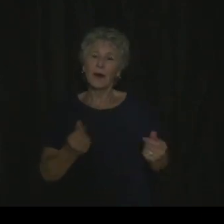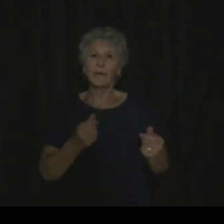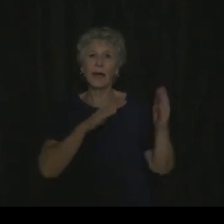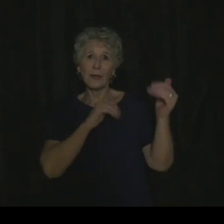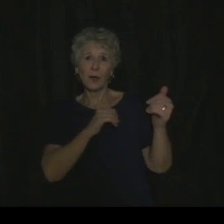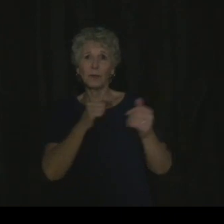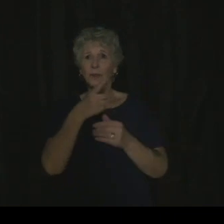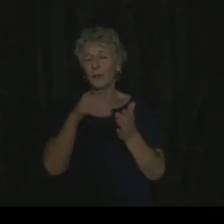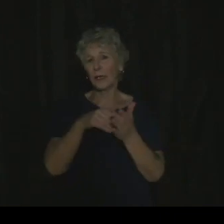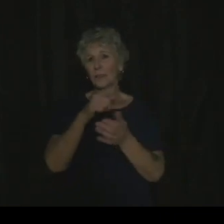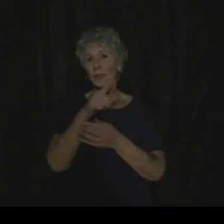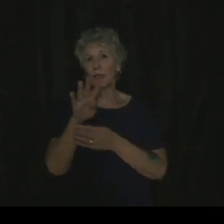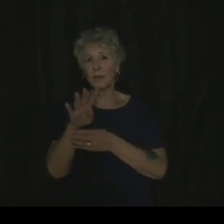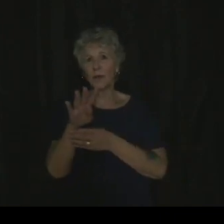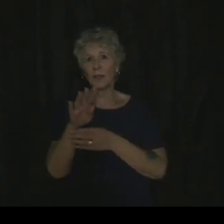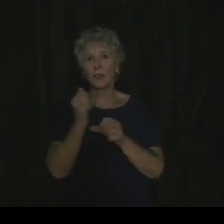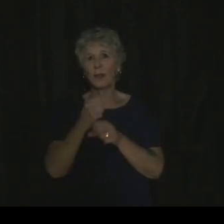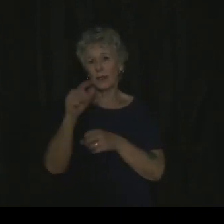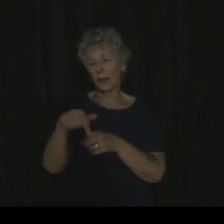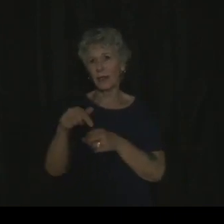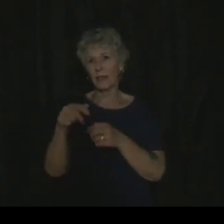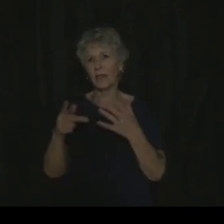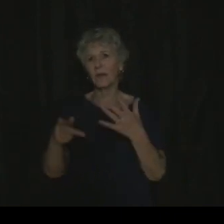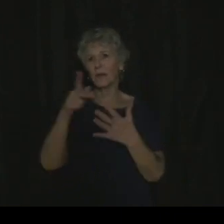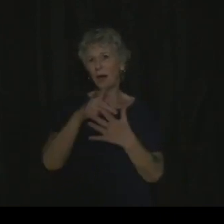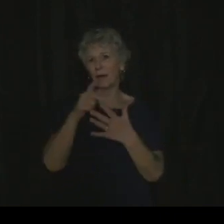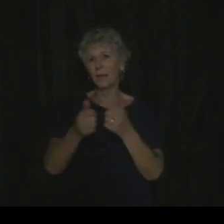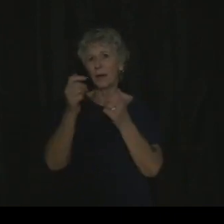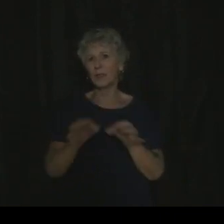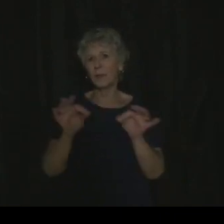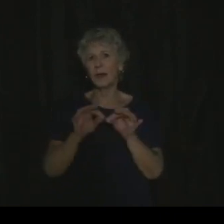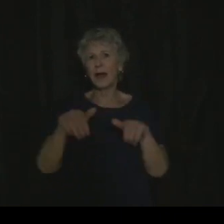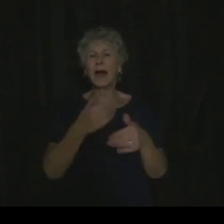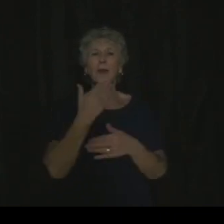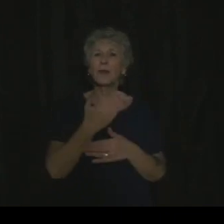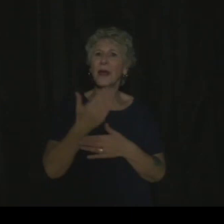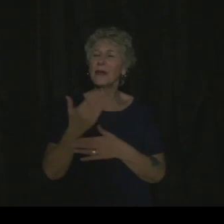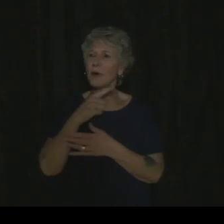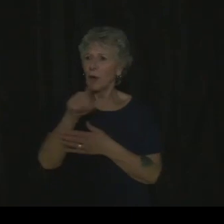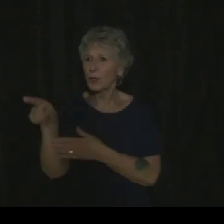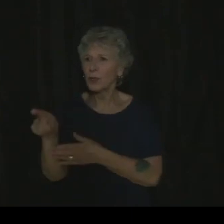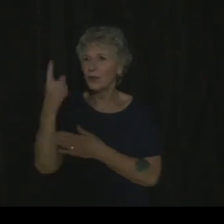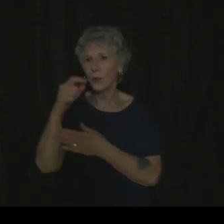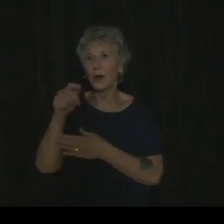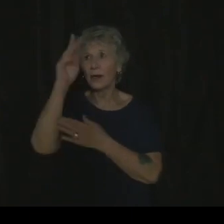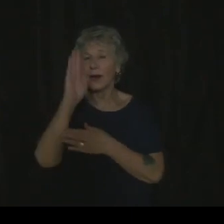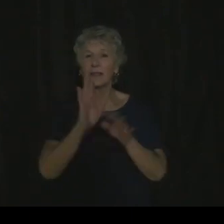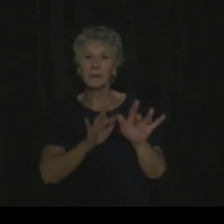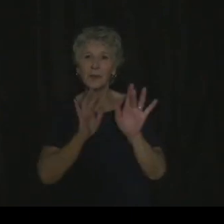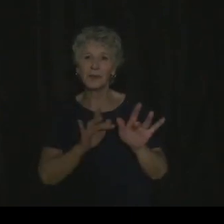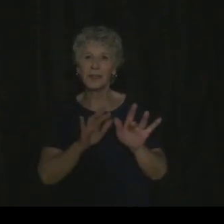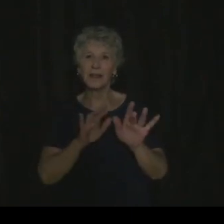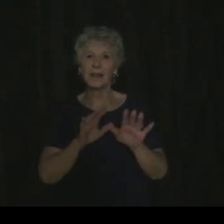will be a time that you make that a priority in your life. How thankful are you for the mercy of God? And how can you